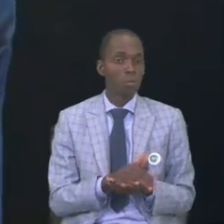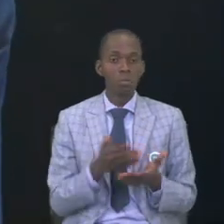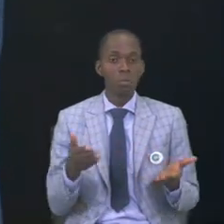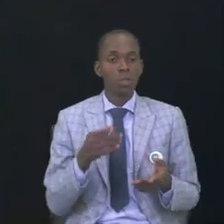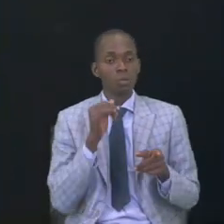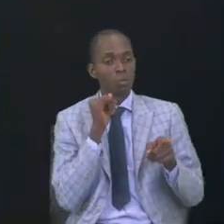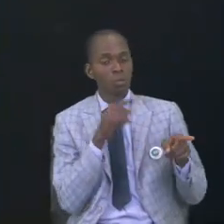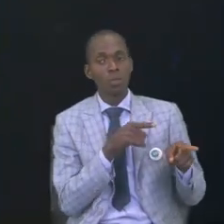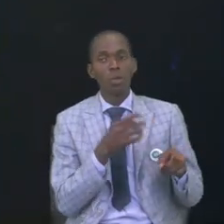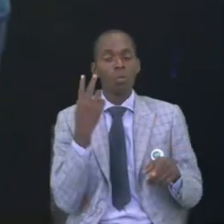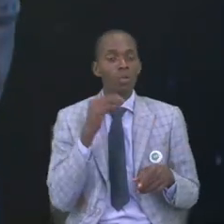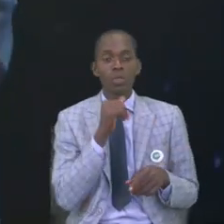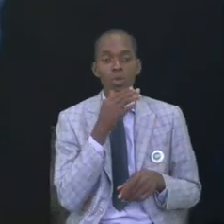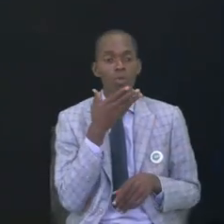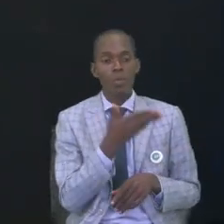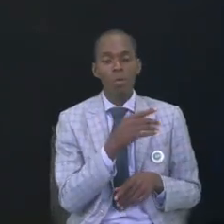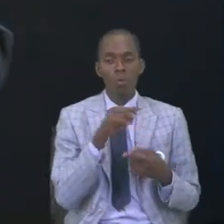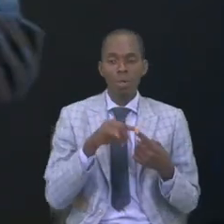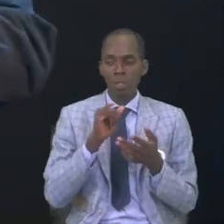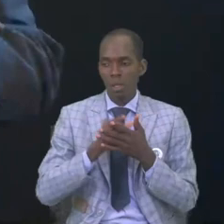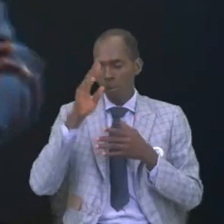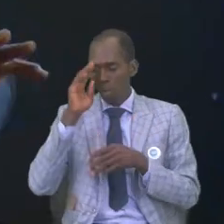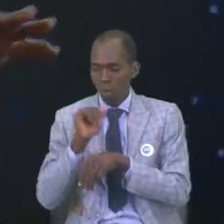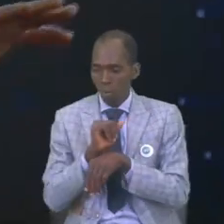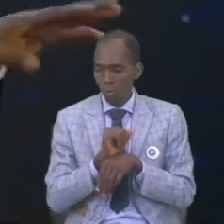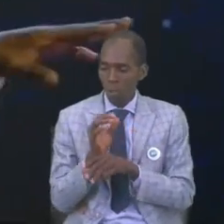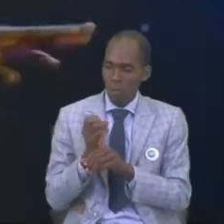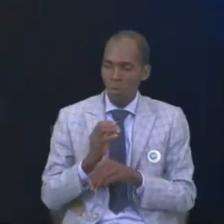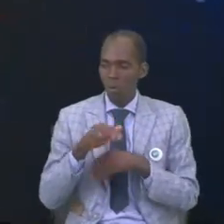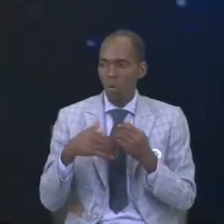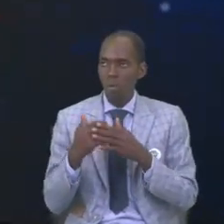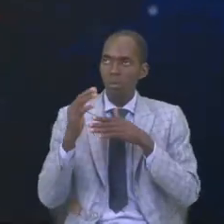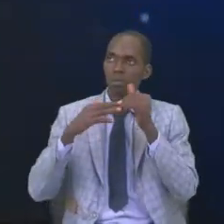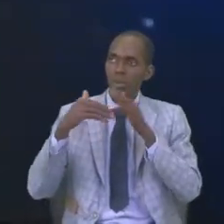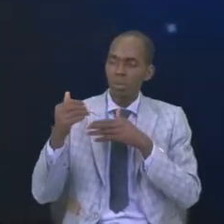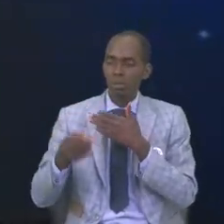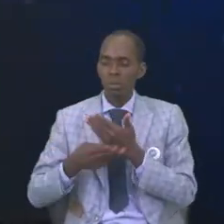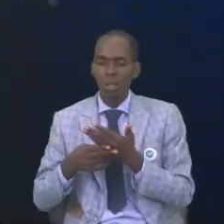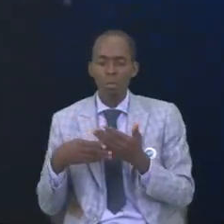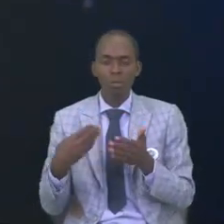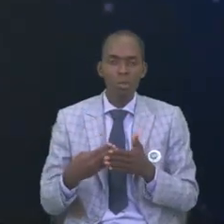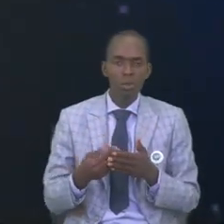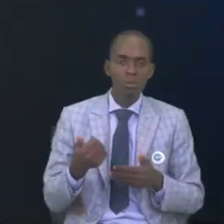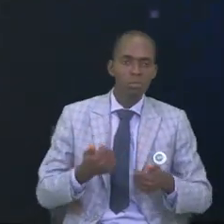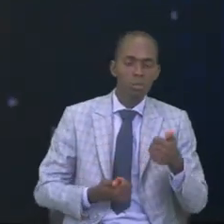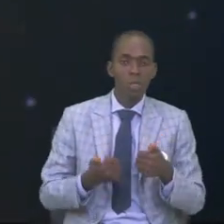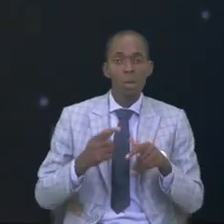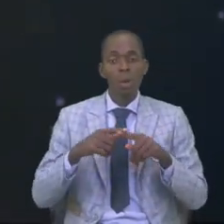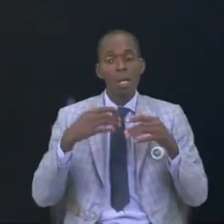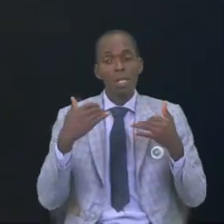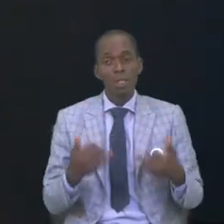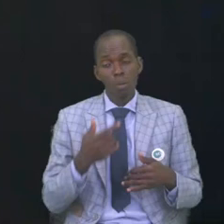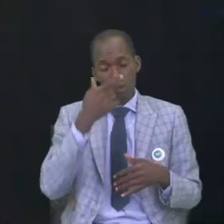she wasn't there when the man had all this property, all this bank account, all this company and everything, but now, because